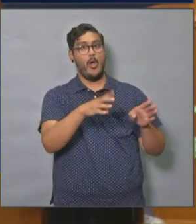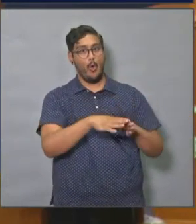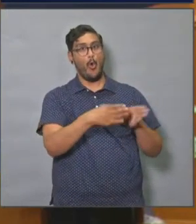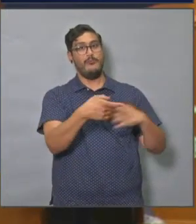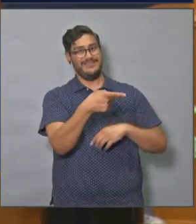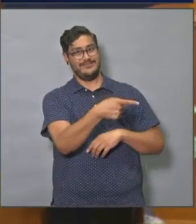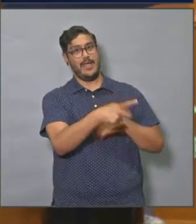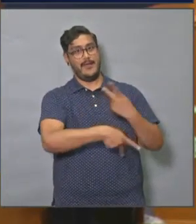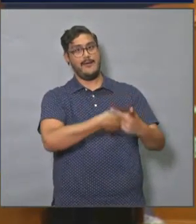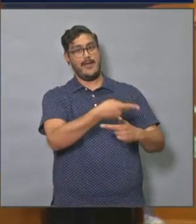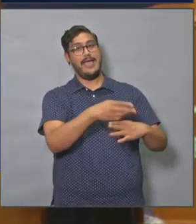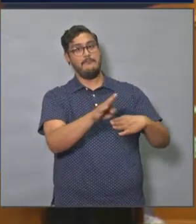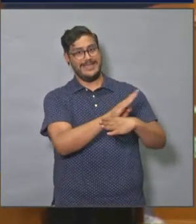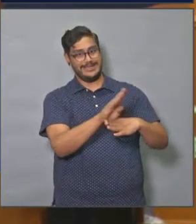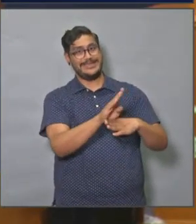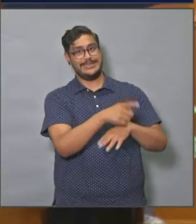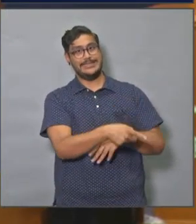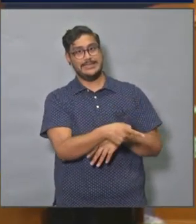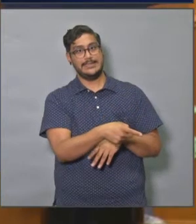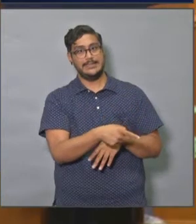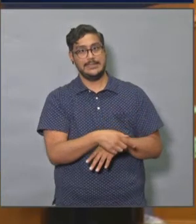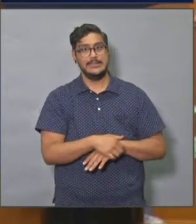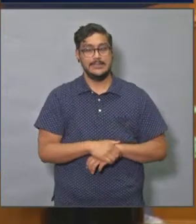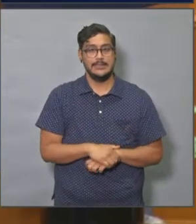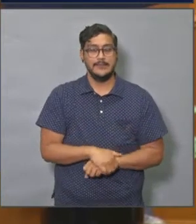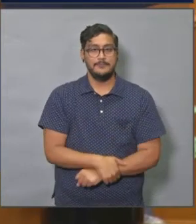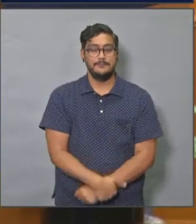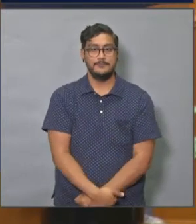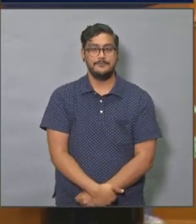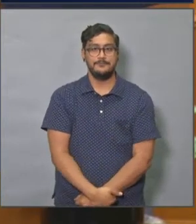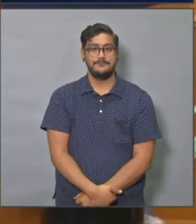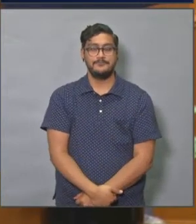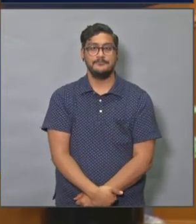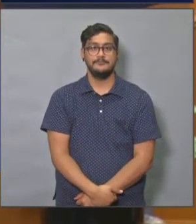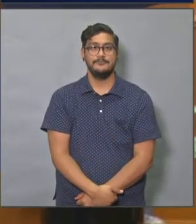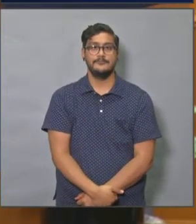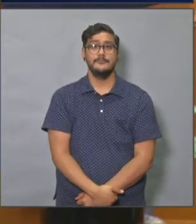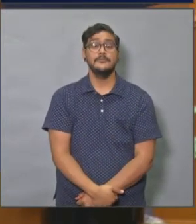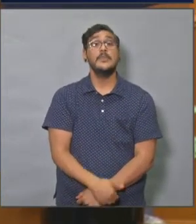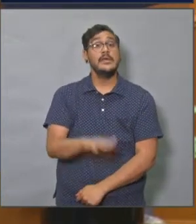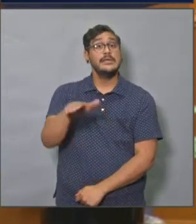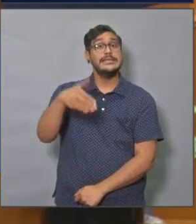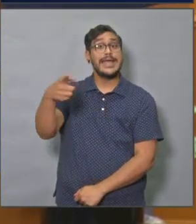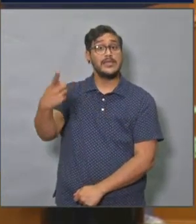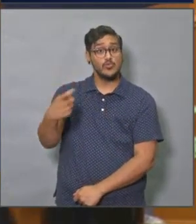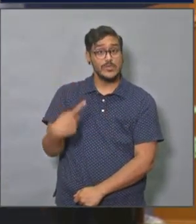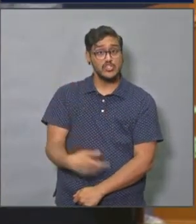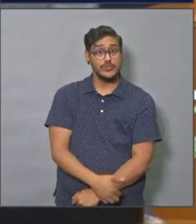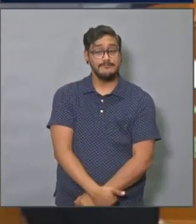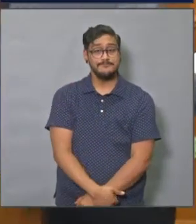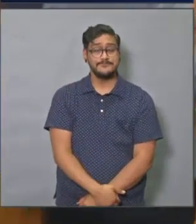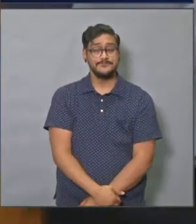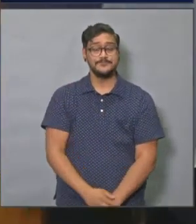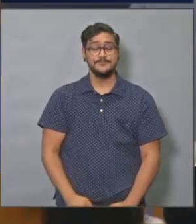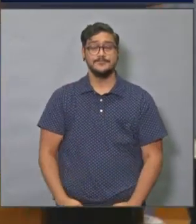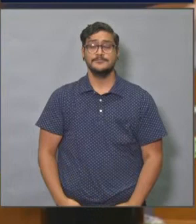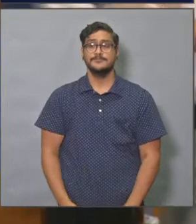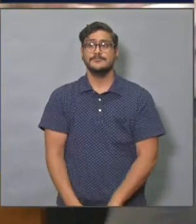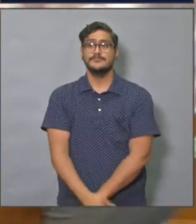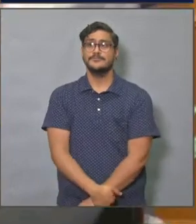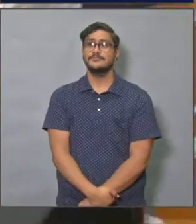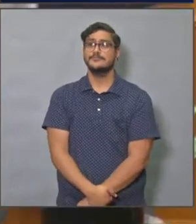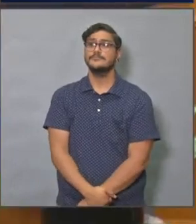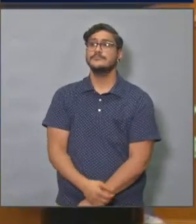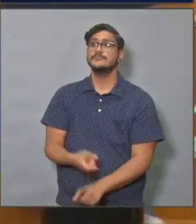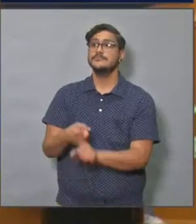and move to help that sector reopen with as much safety as possible. Next question. Our